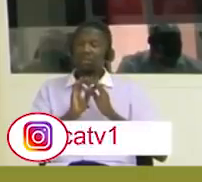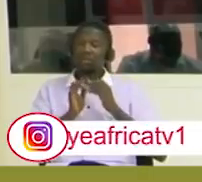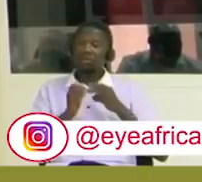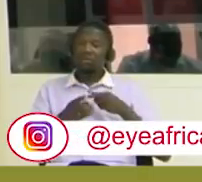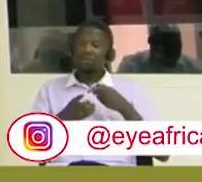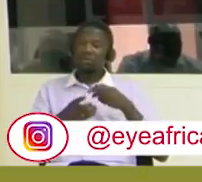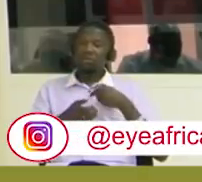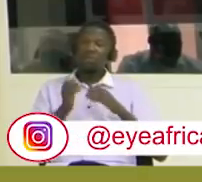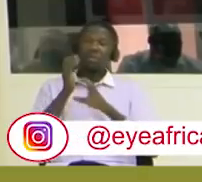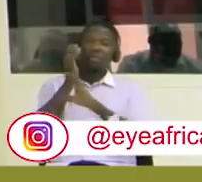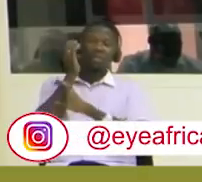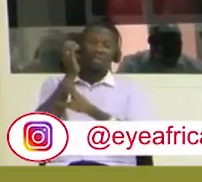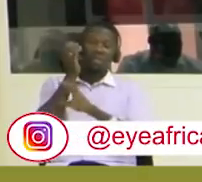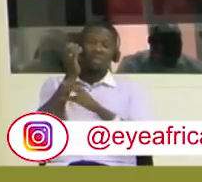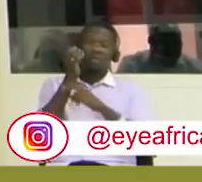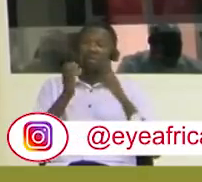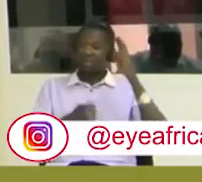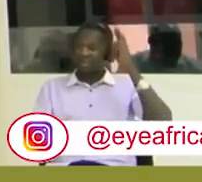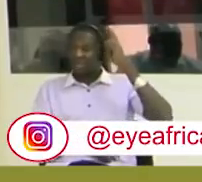the Casamas rebels.